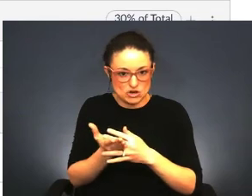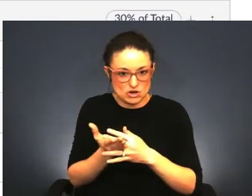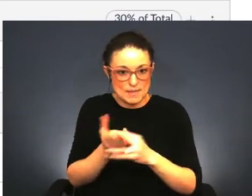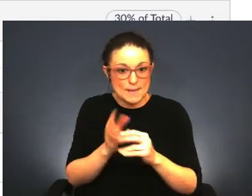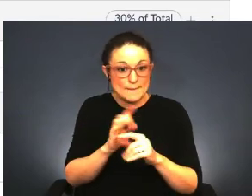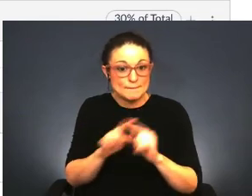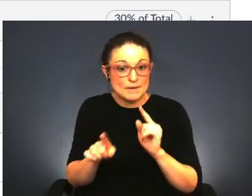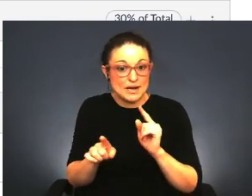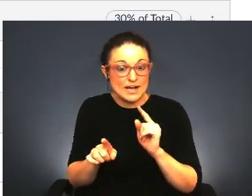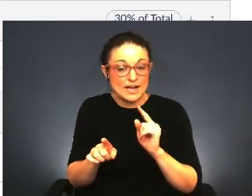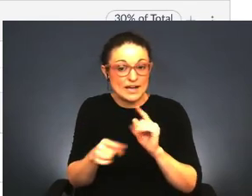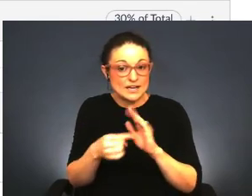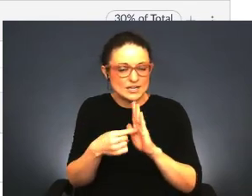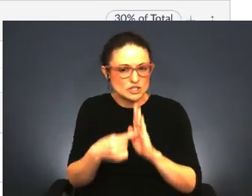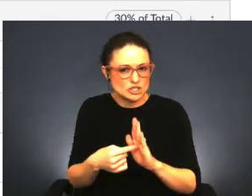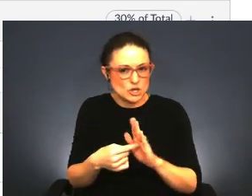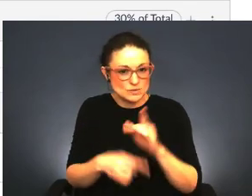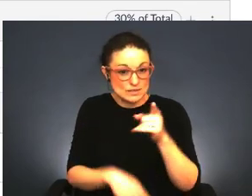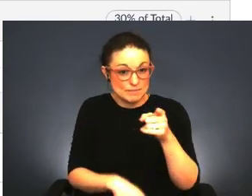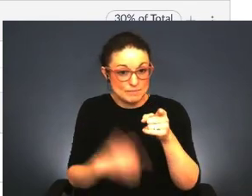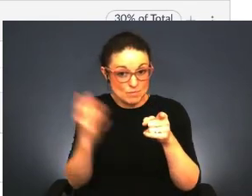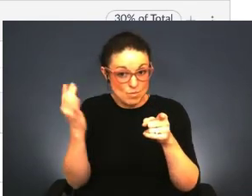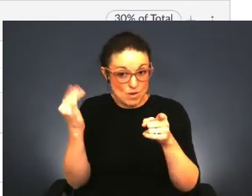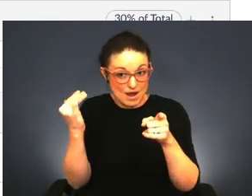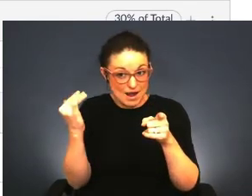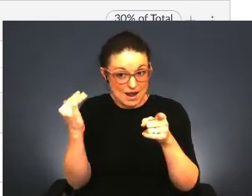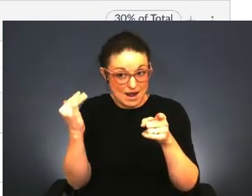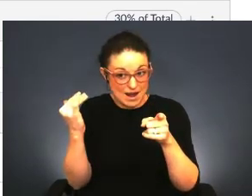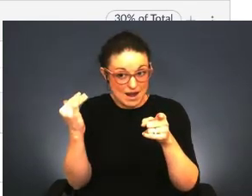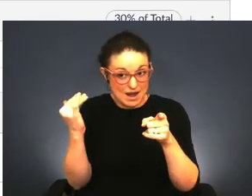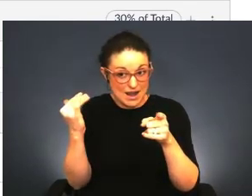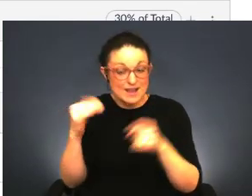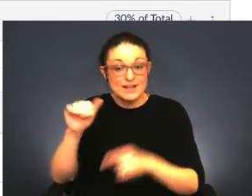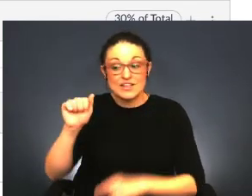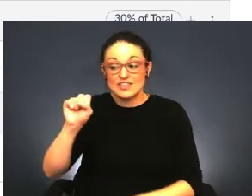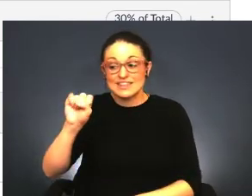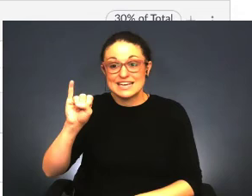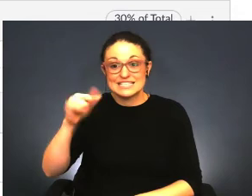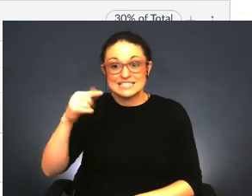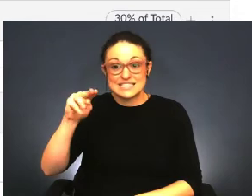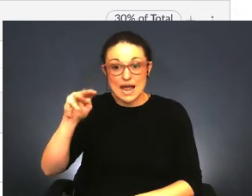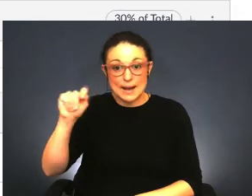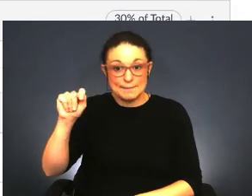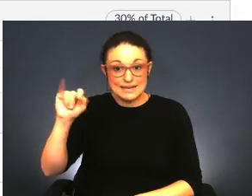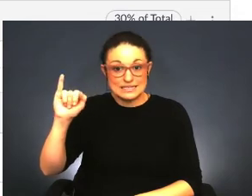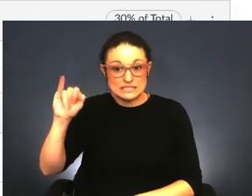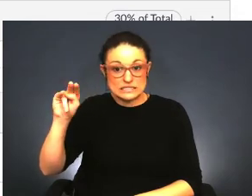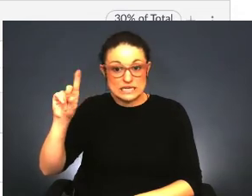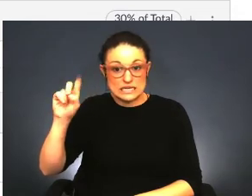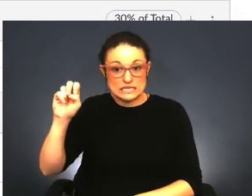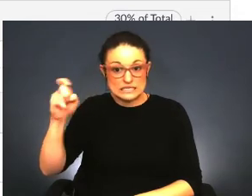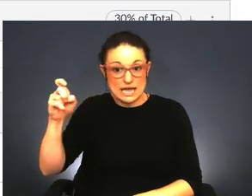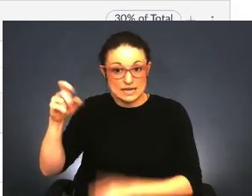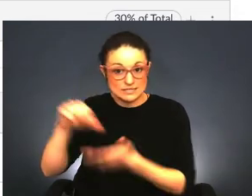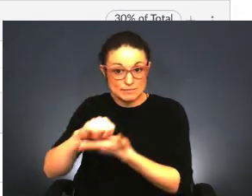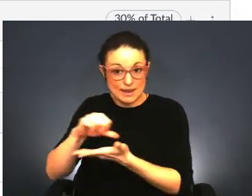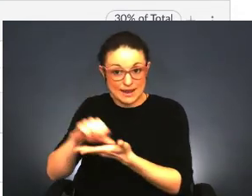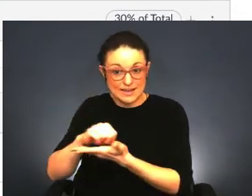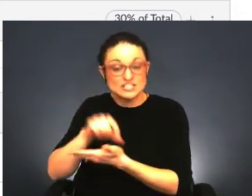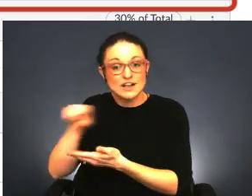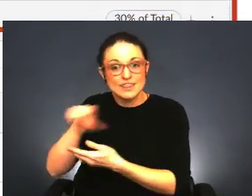here on the assignments index page because the assignments index page is also a part of the gradebook.